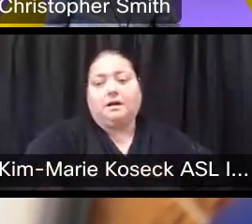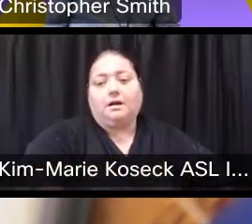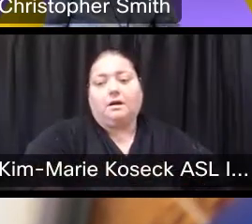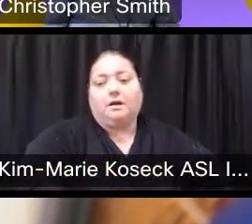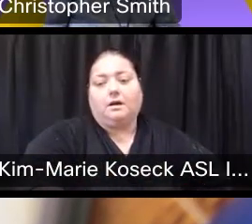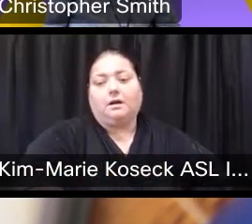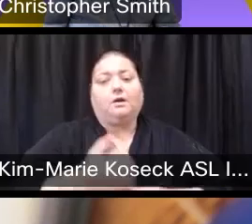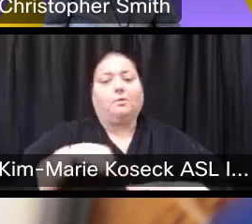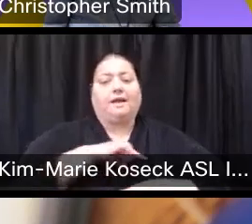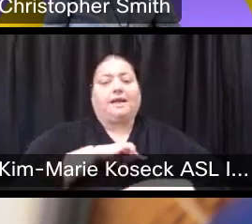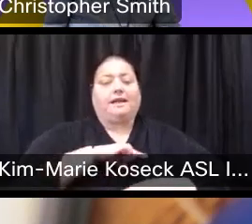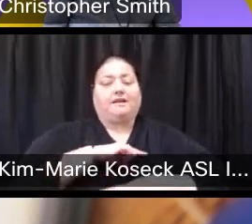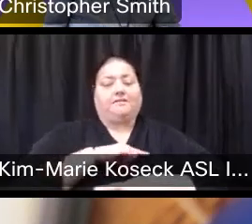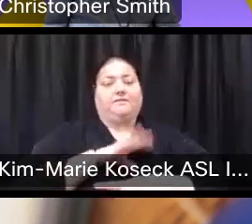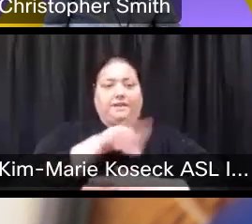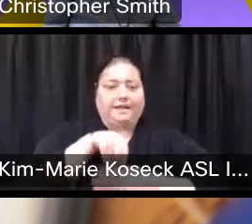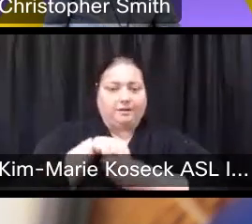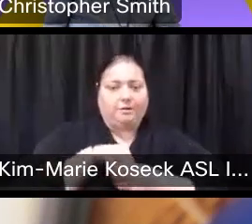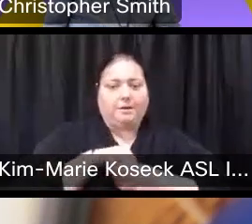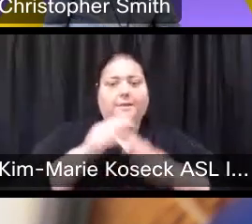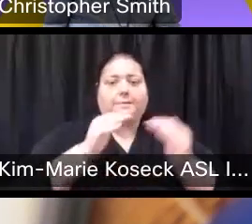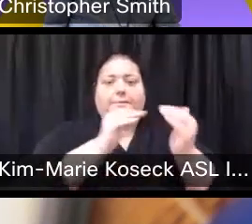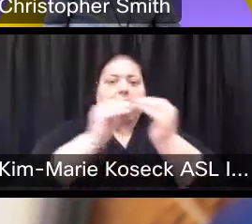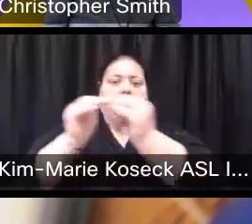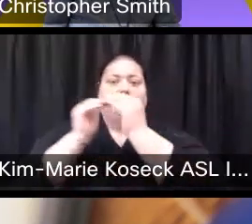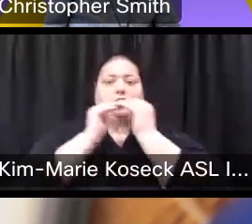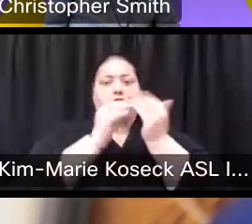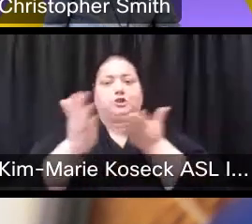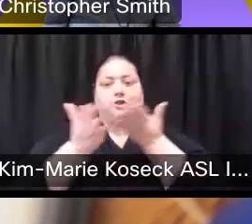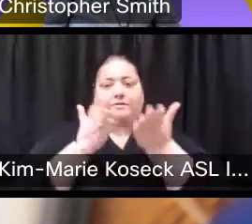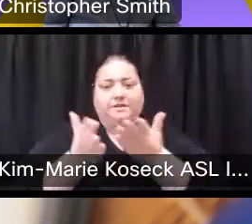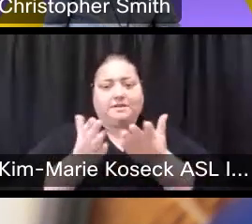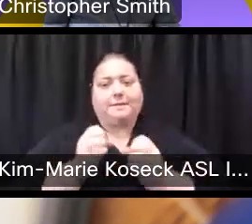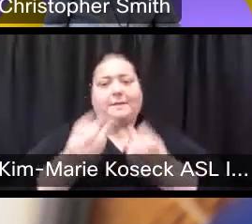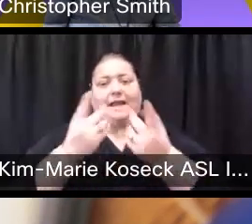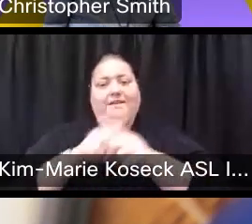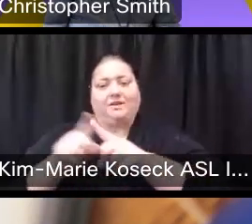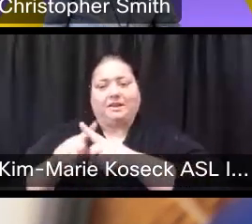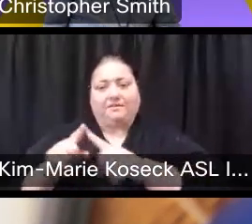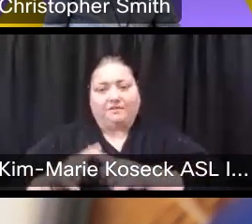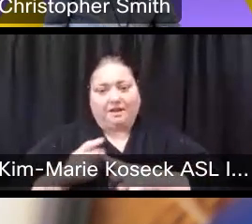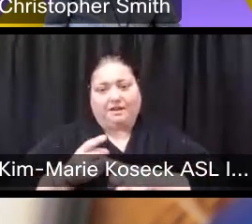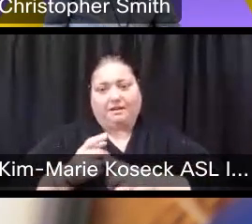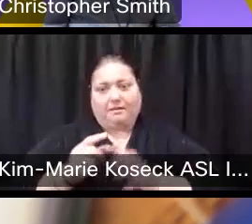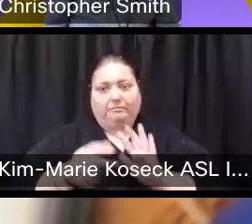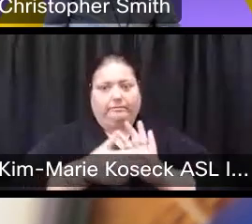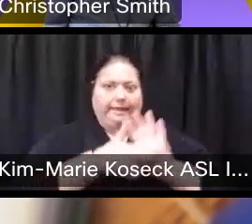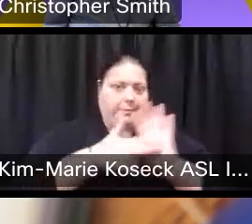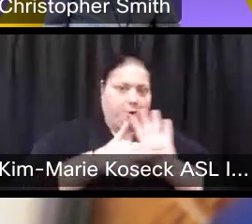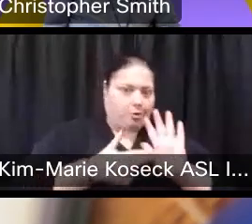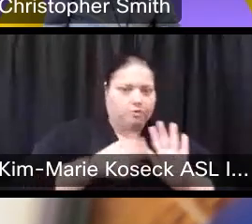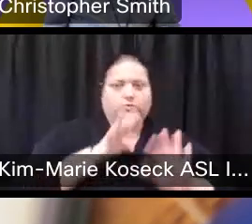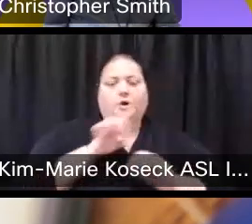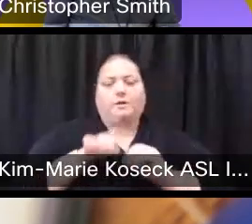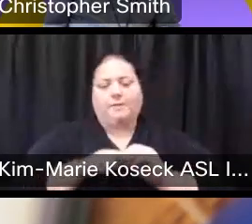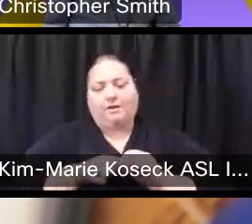we have incorporated peer services in many of the programs that we talked about,